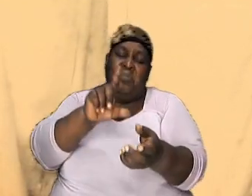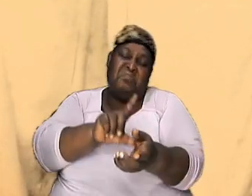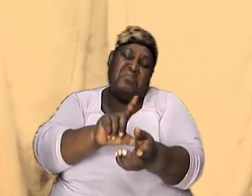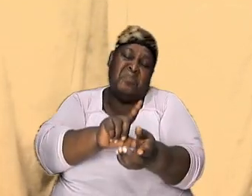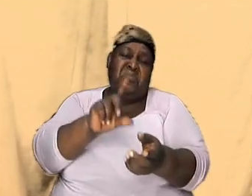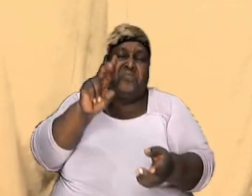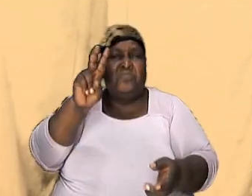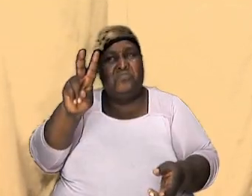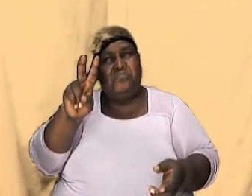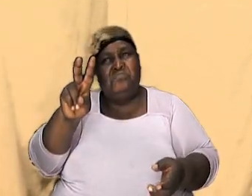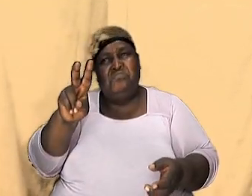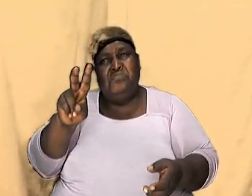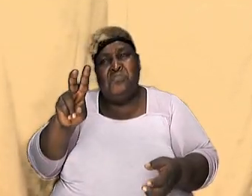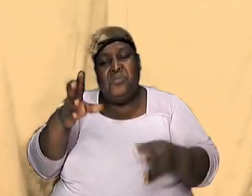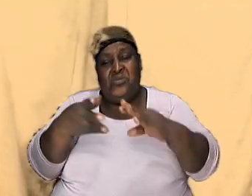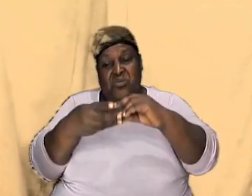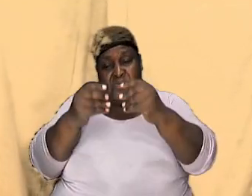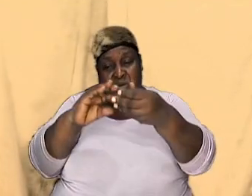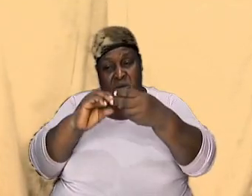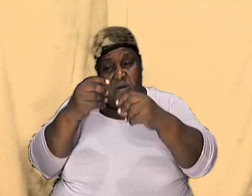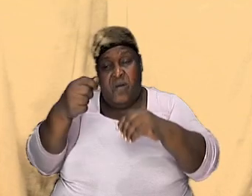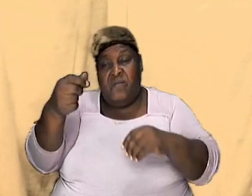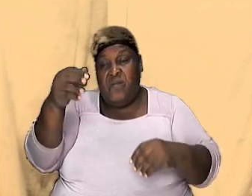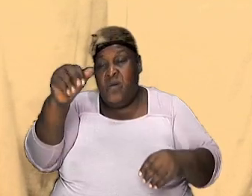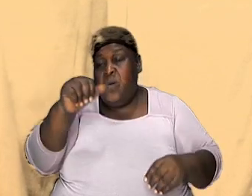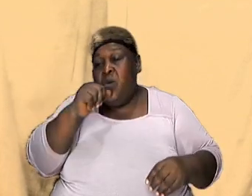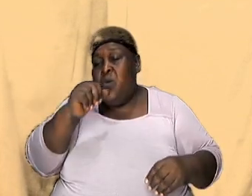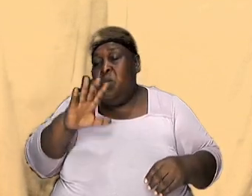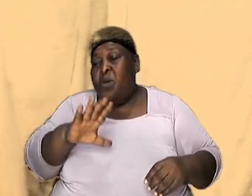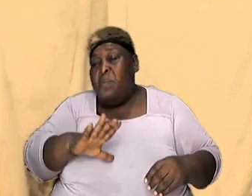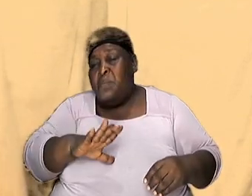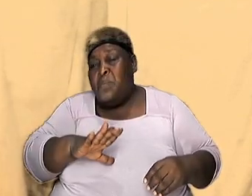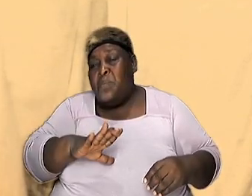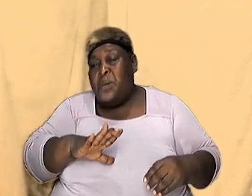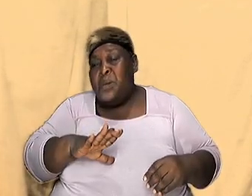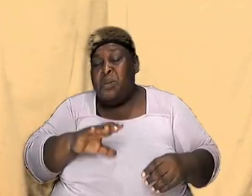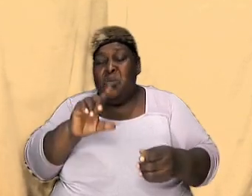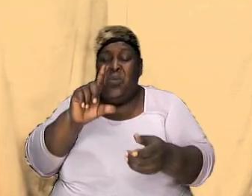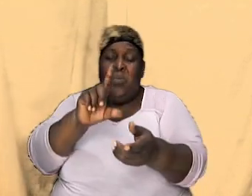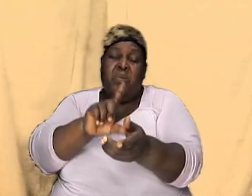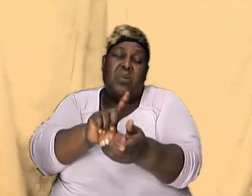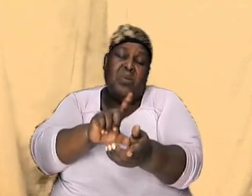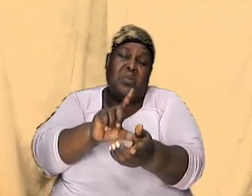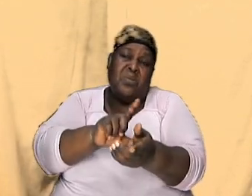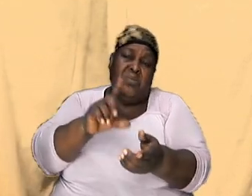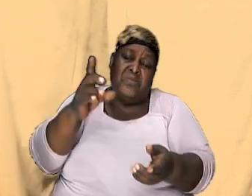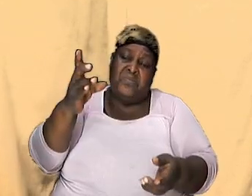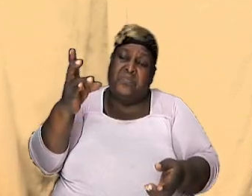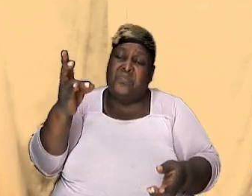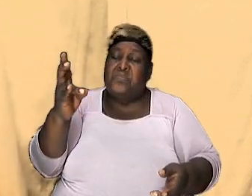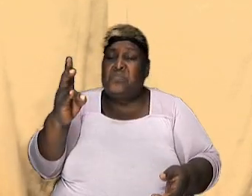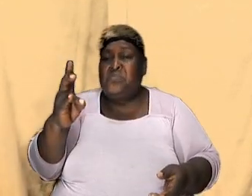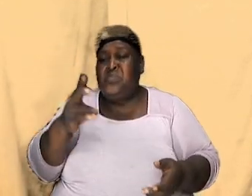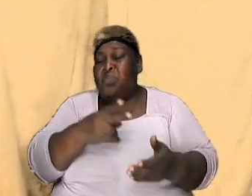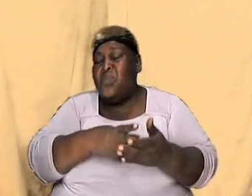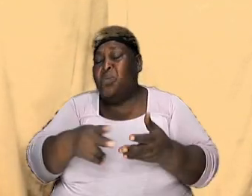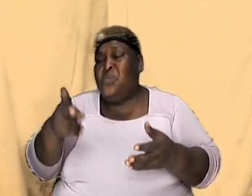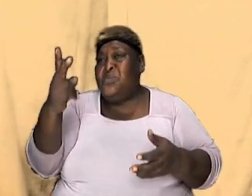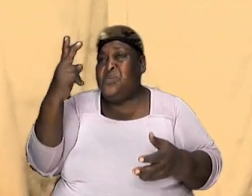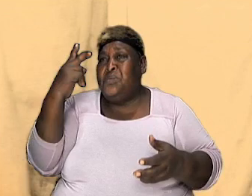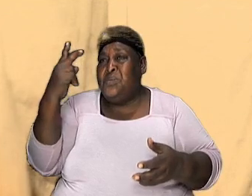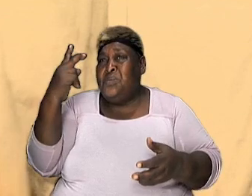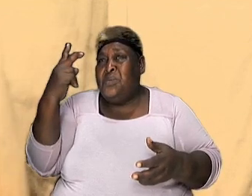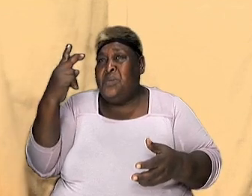7, and we realized that in week one, we saw the pattern. In week two, we saw a